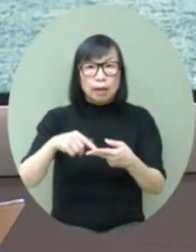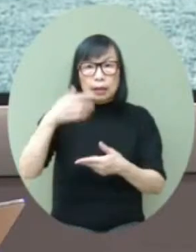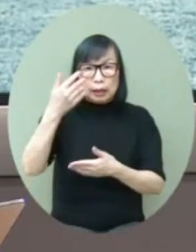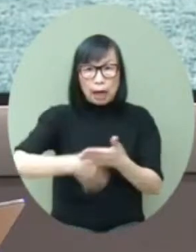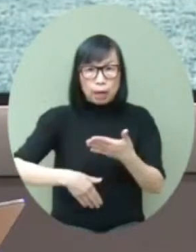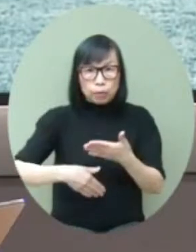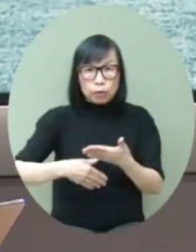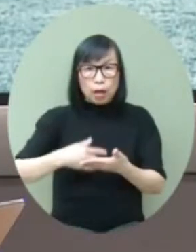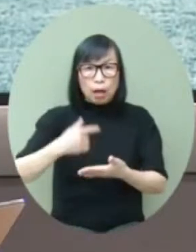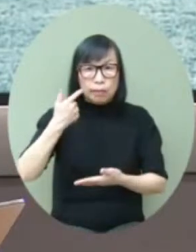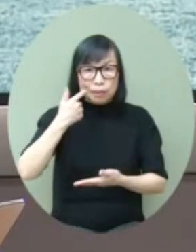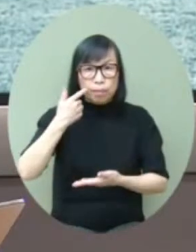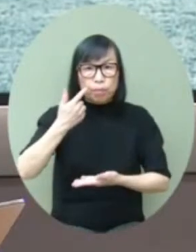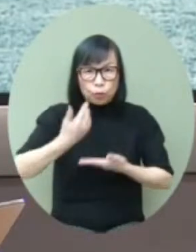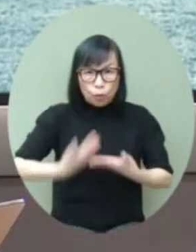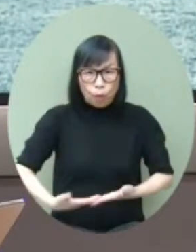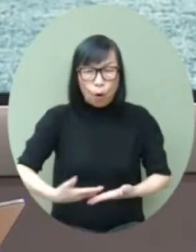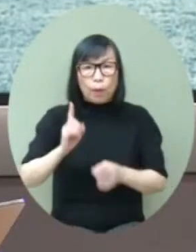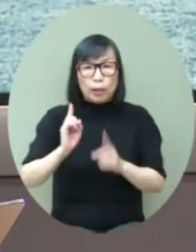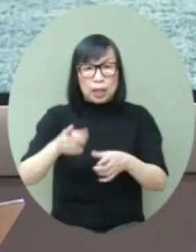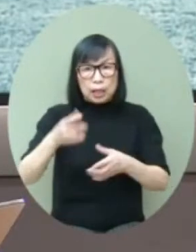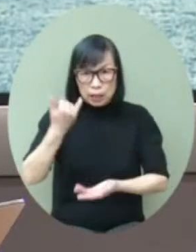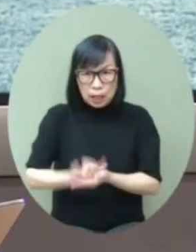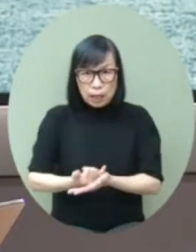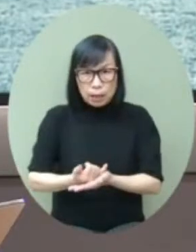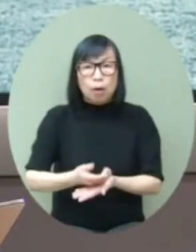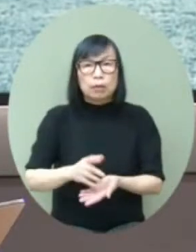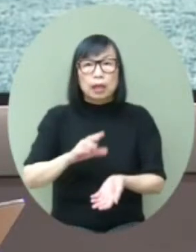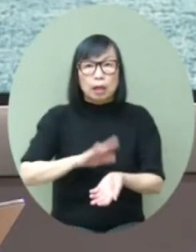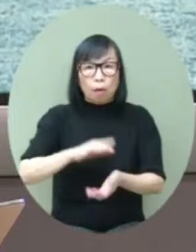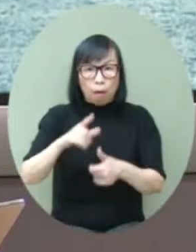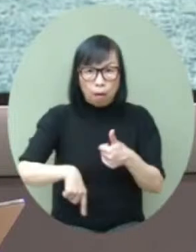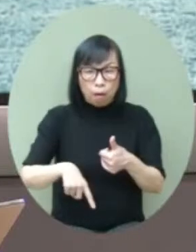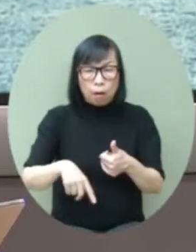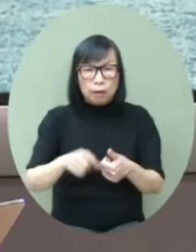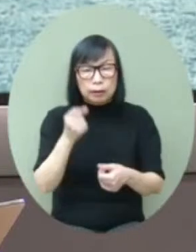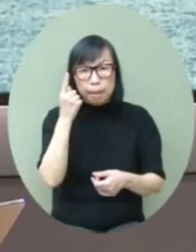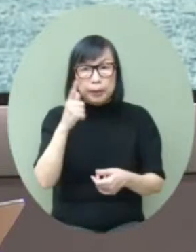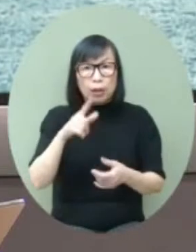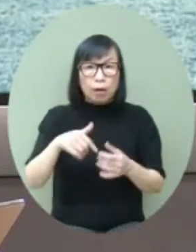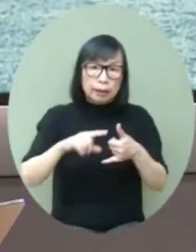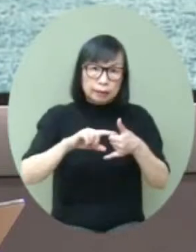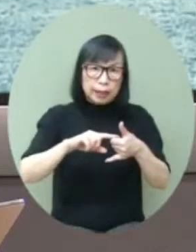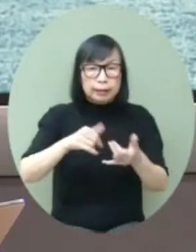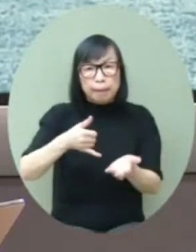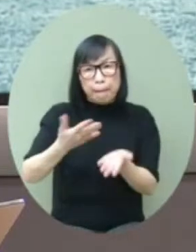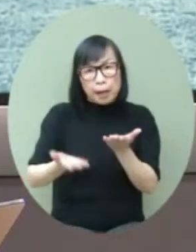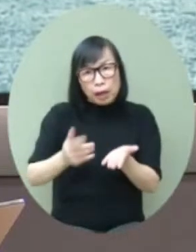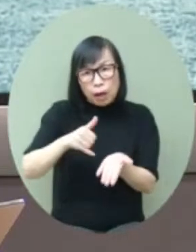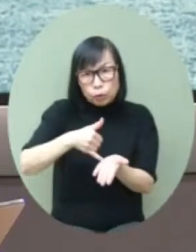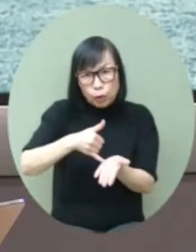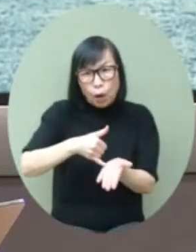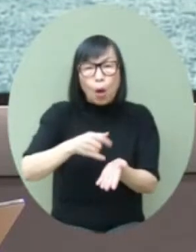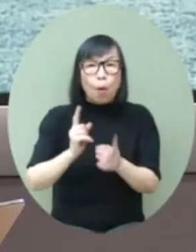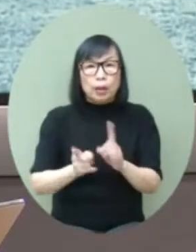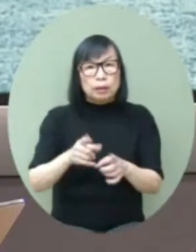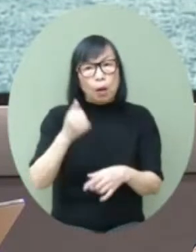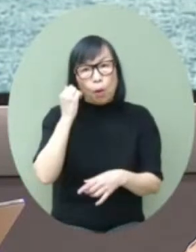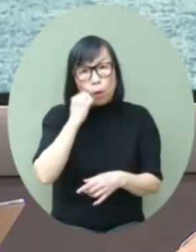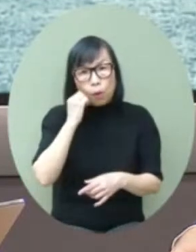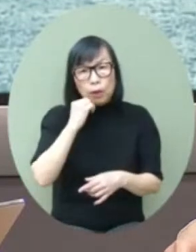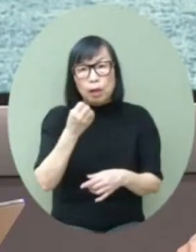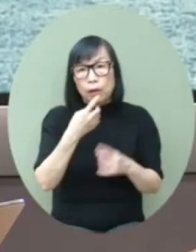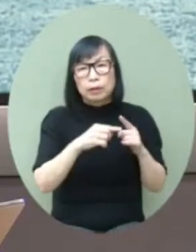infected. Second, it would minimize the situation of serious illnesses as a result